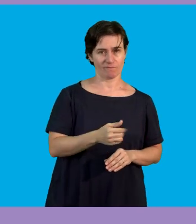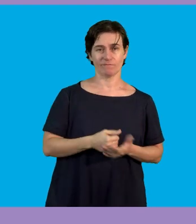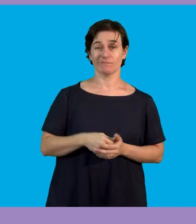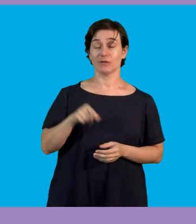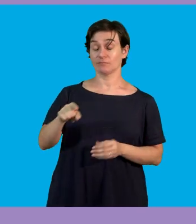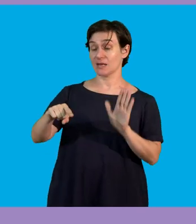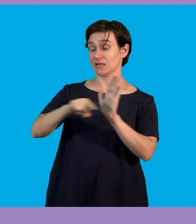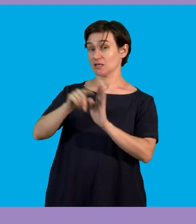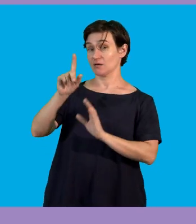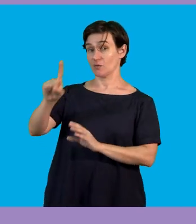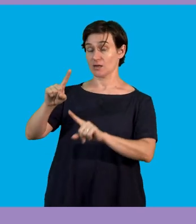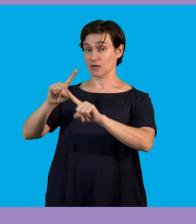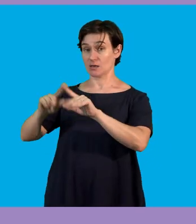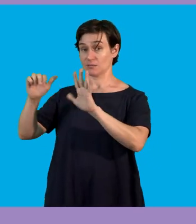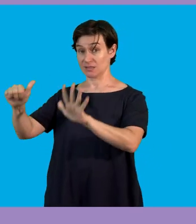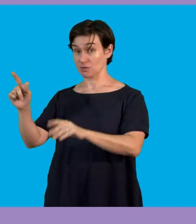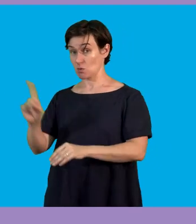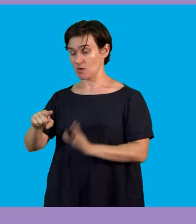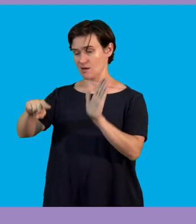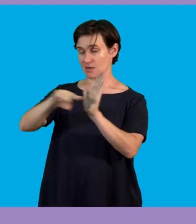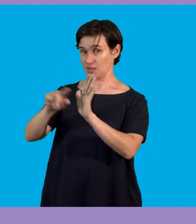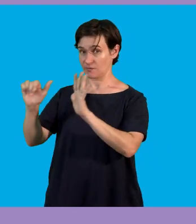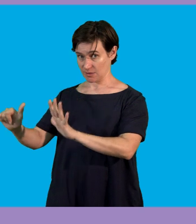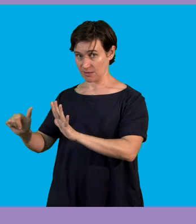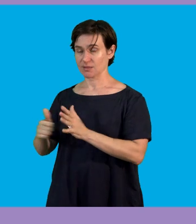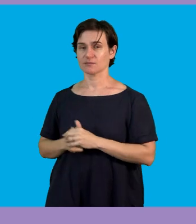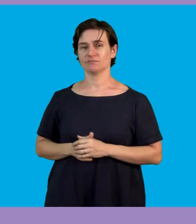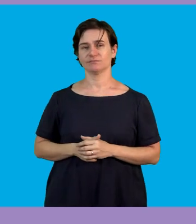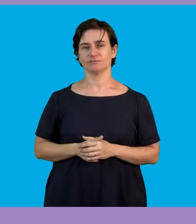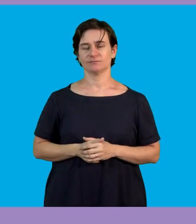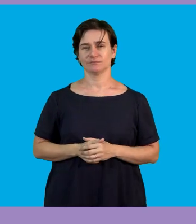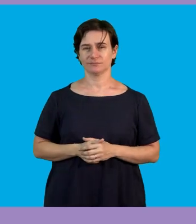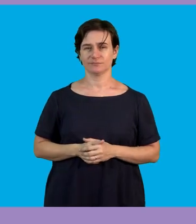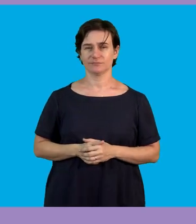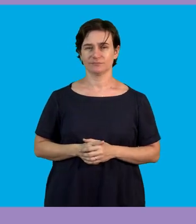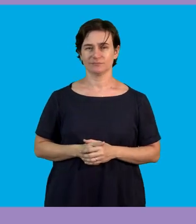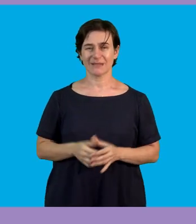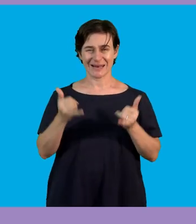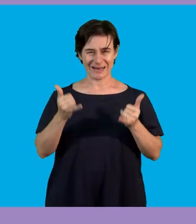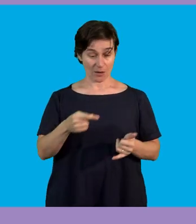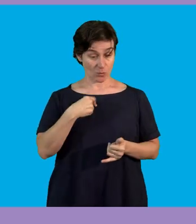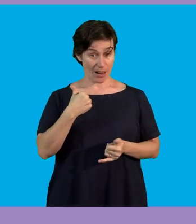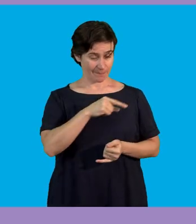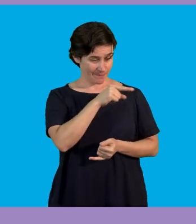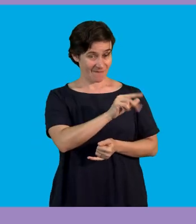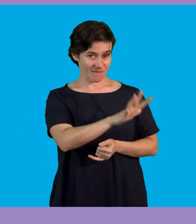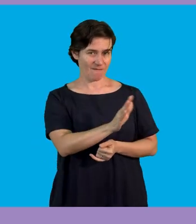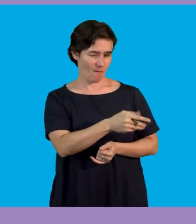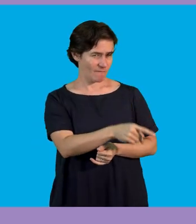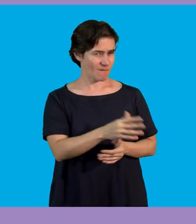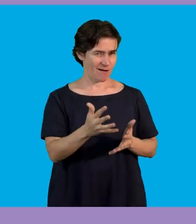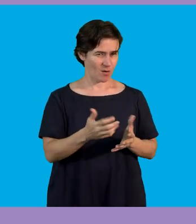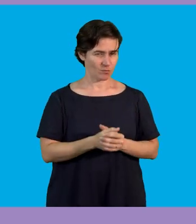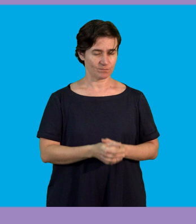then -1 multiplied by 6 is -6. And then we can now deal with 5 as